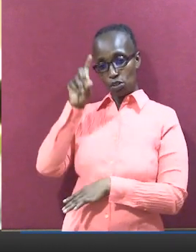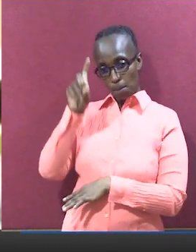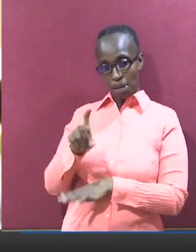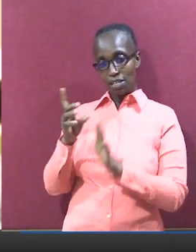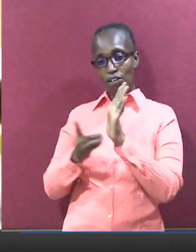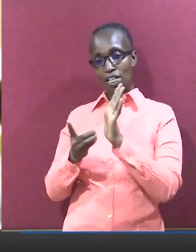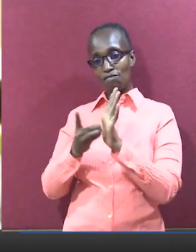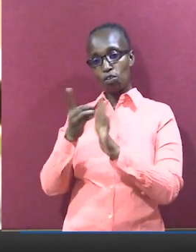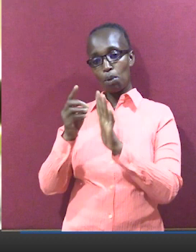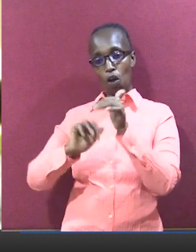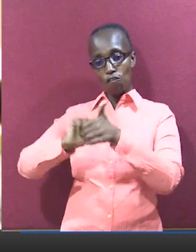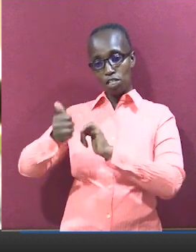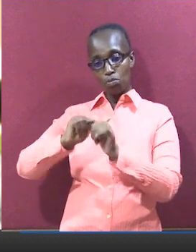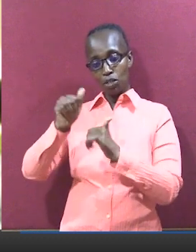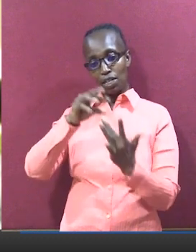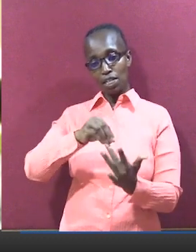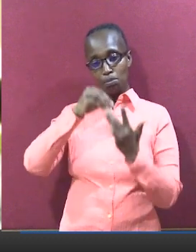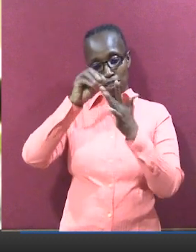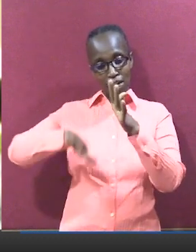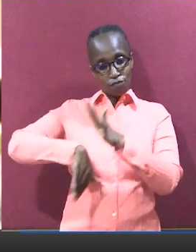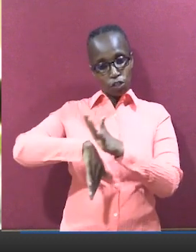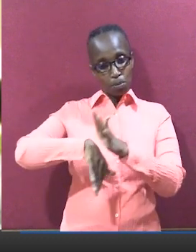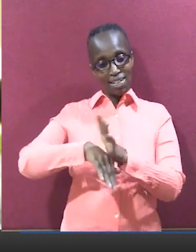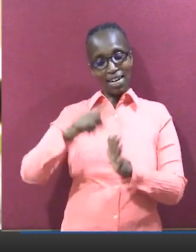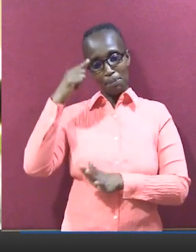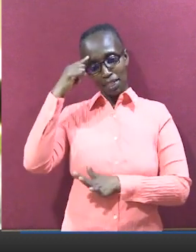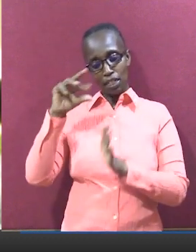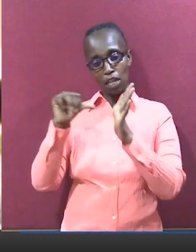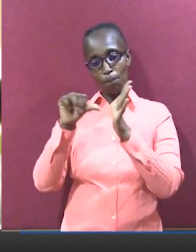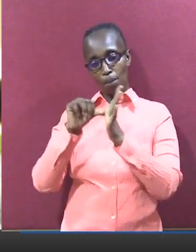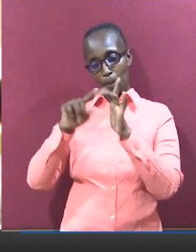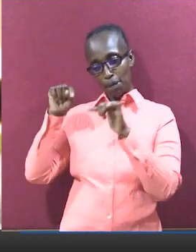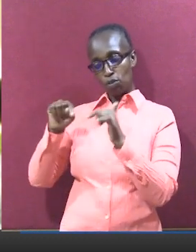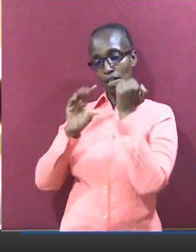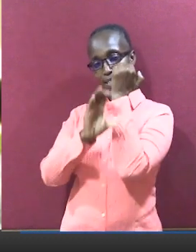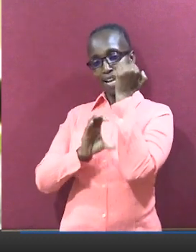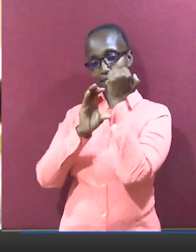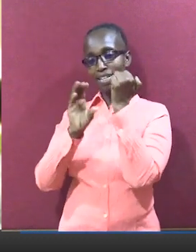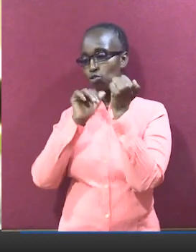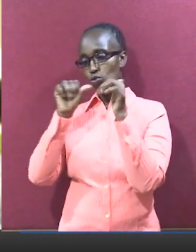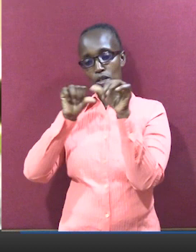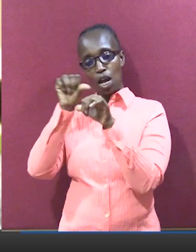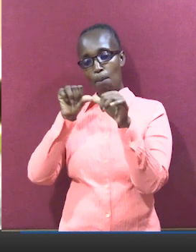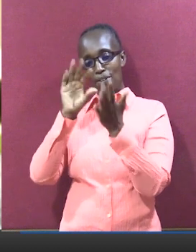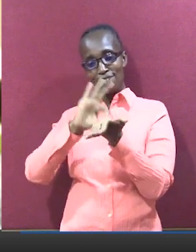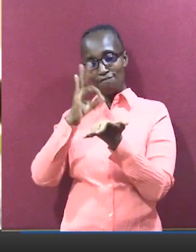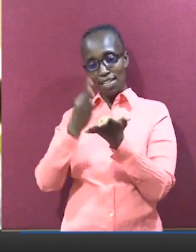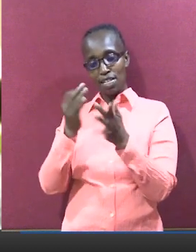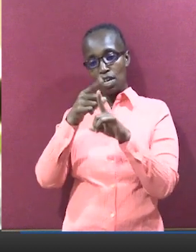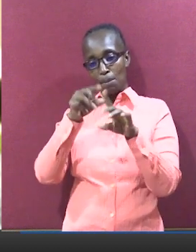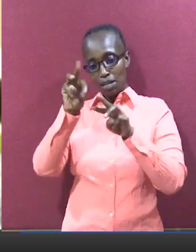But it cannot just be for construction of stadia. It should be for development of sports, especially football. So I think our